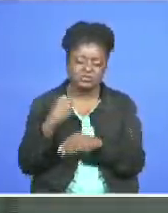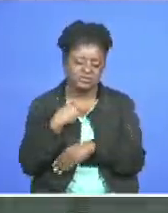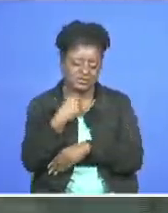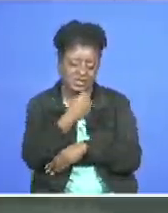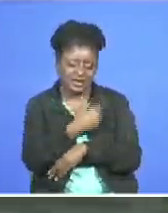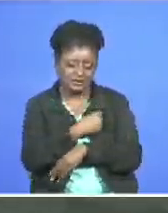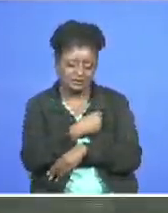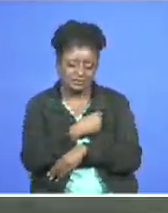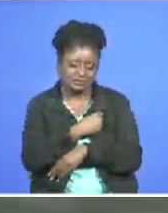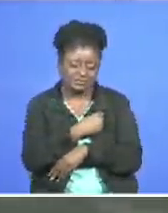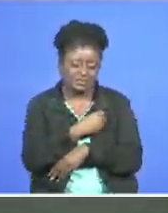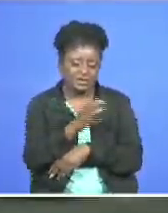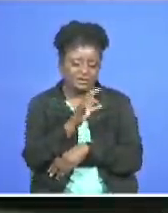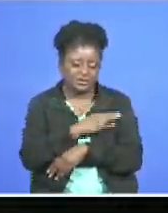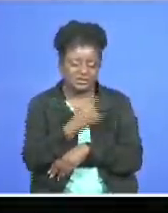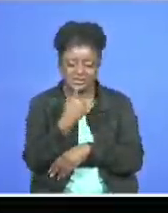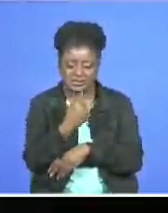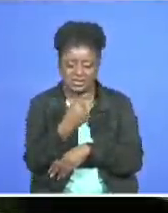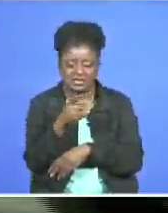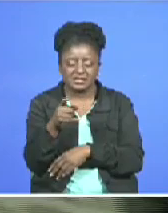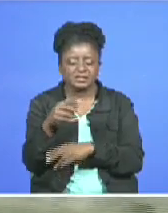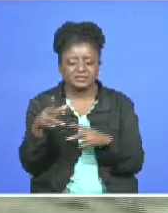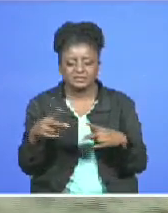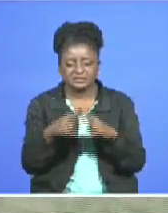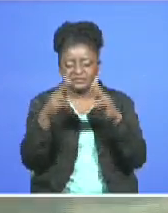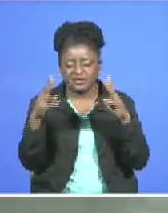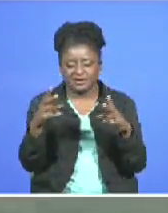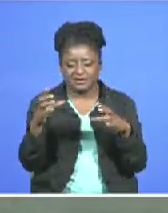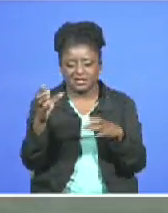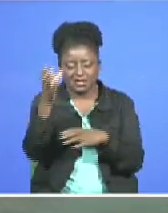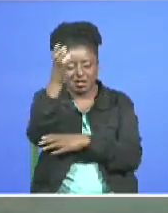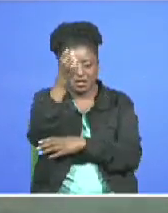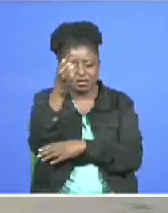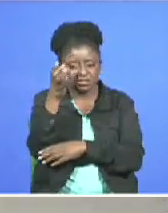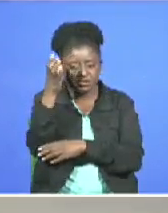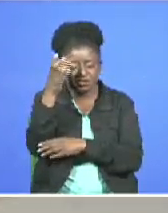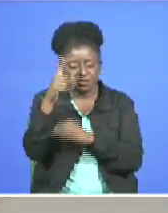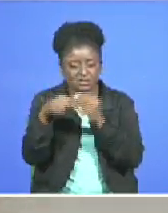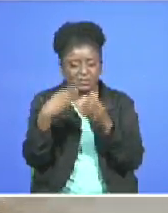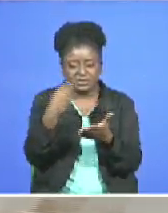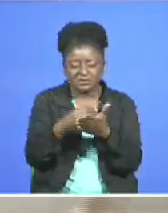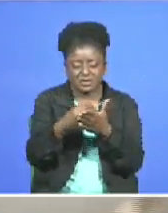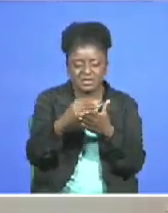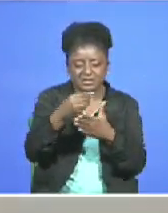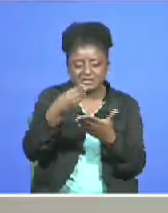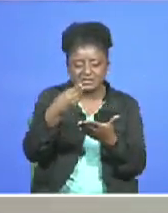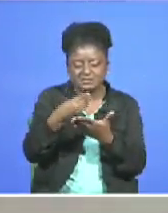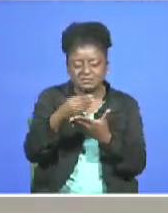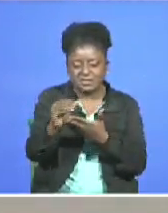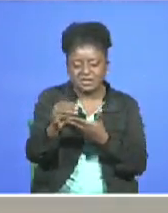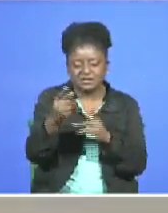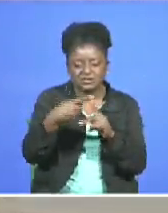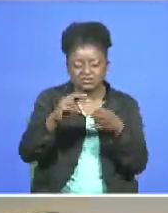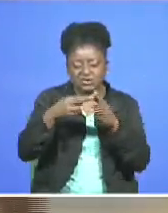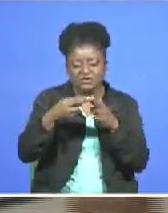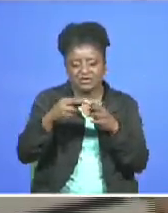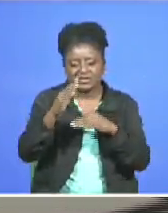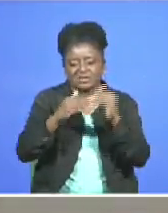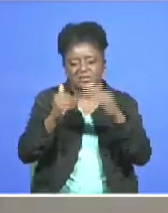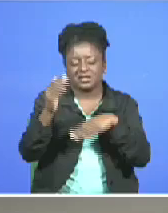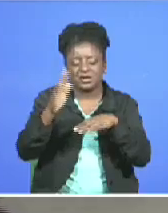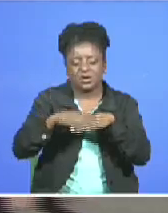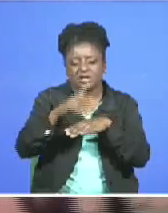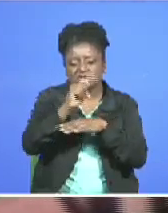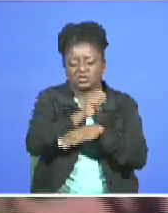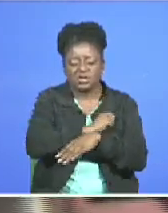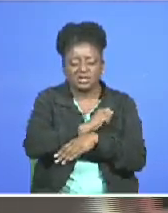unionist and a Bahamian, Ferguson says he is very concerned about the funds that were spent renovating the building on Tony Williams Darling Highway under